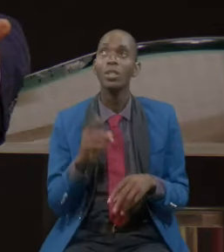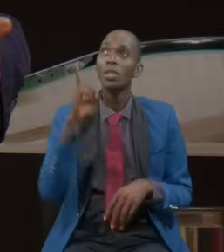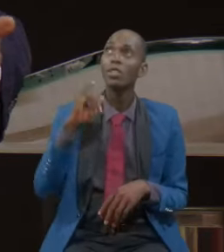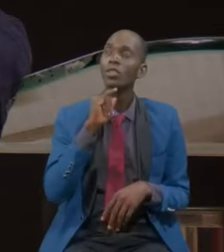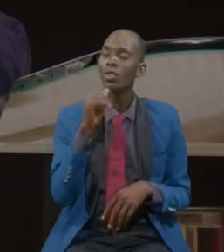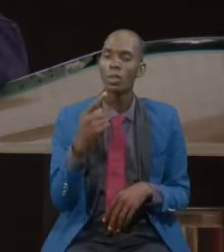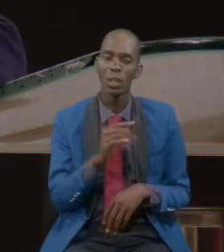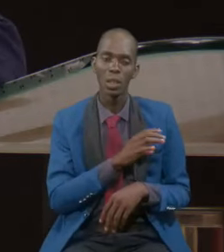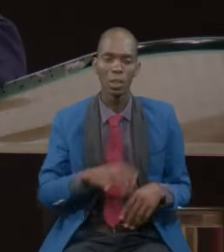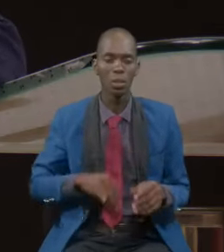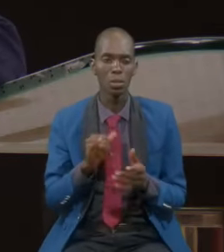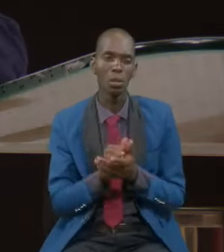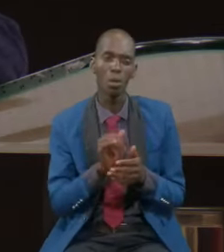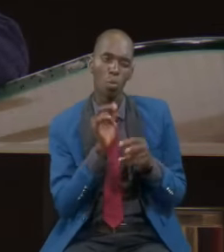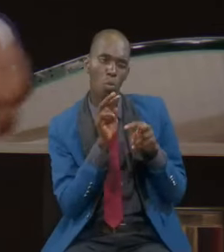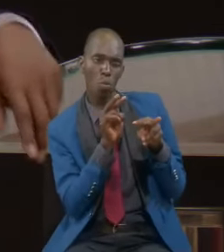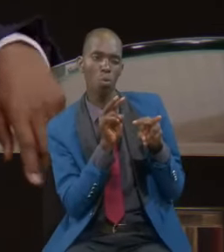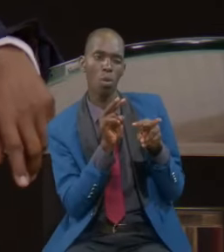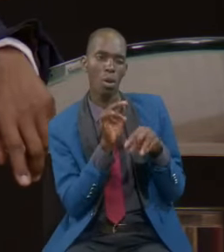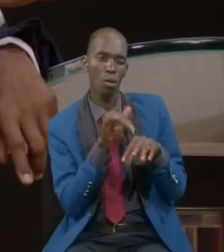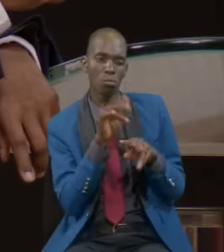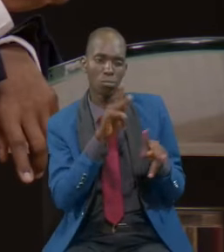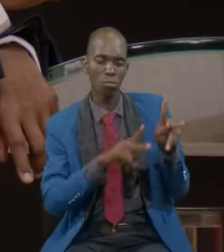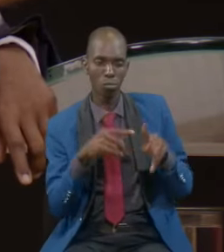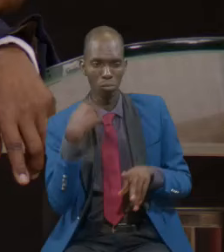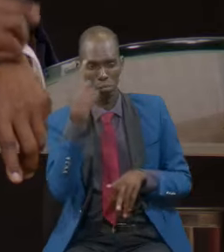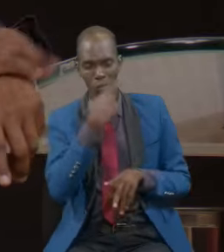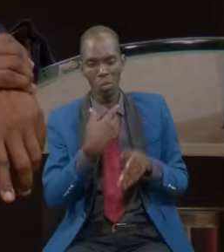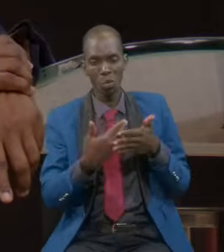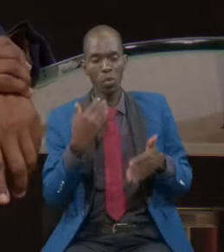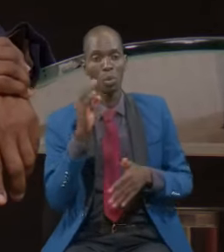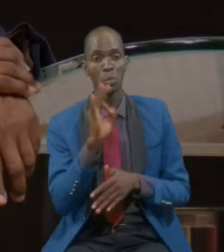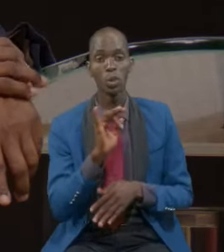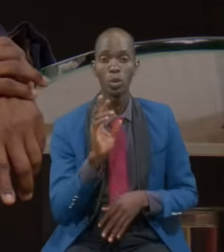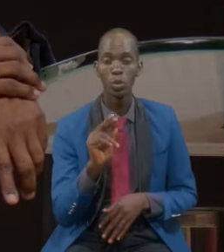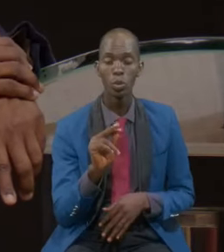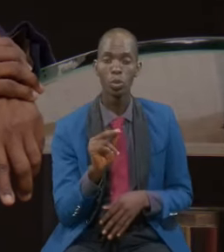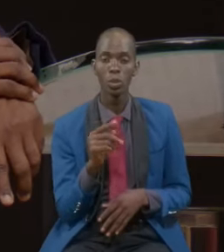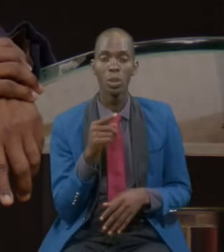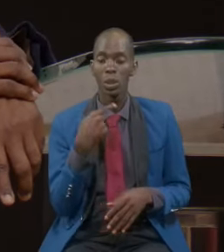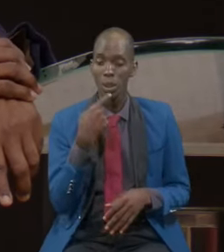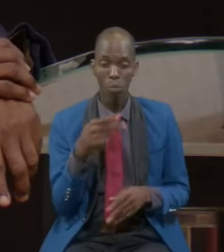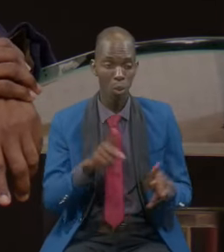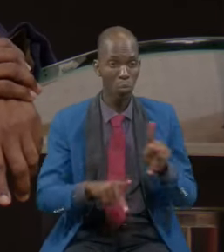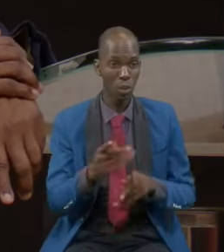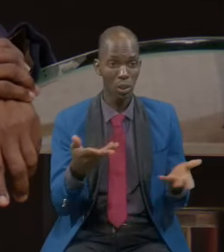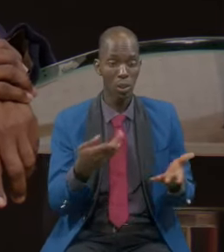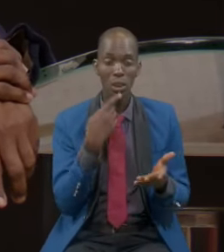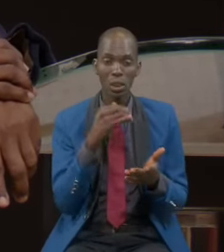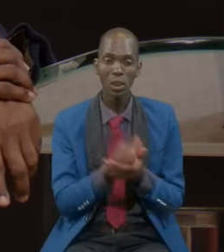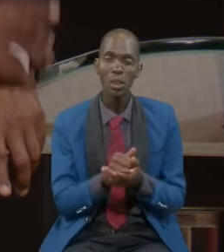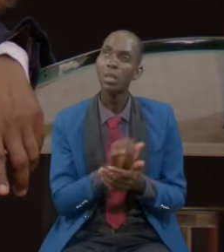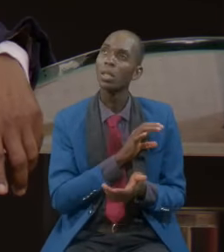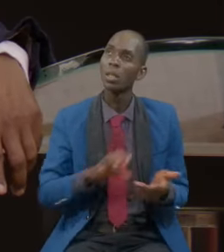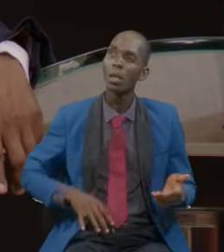then tailoring his message to their mood. They said, we know that thou teachest the way of